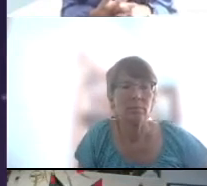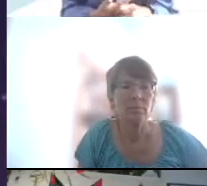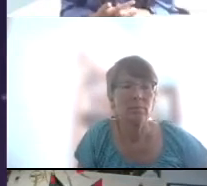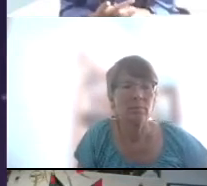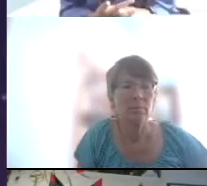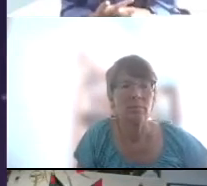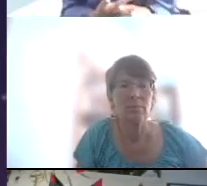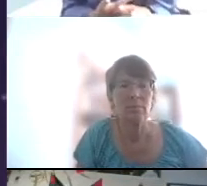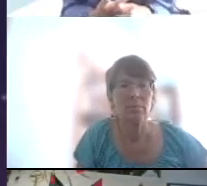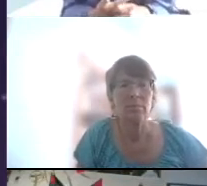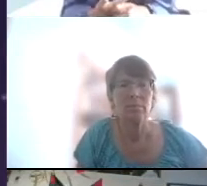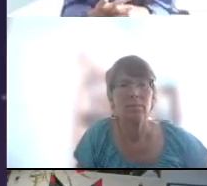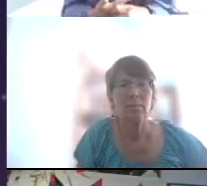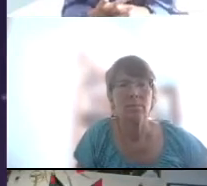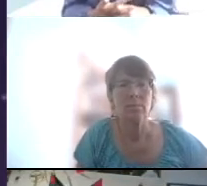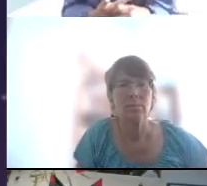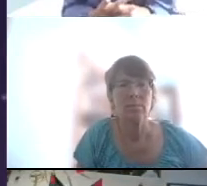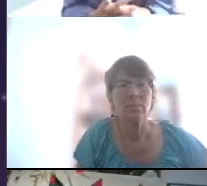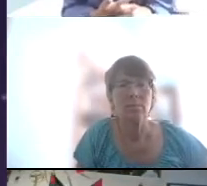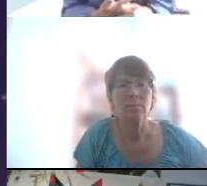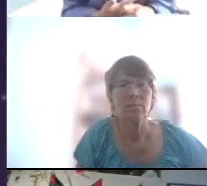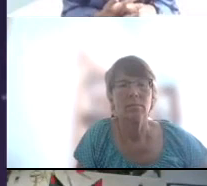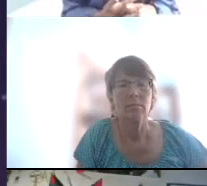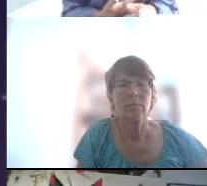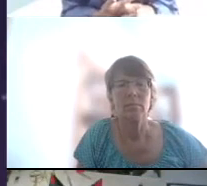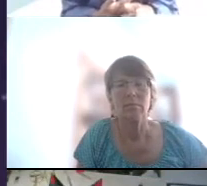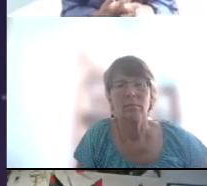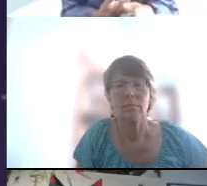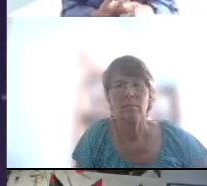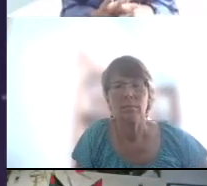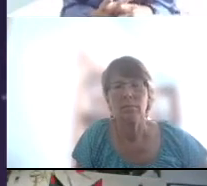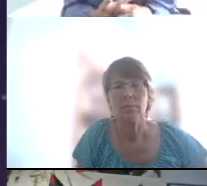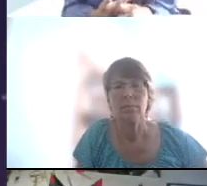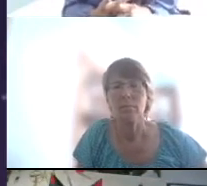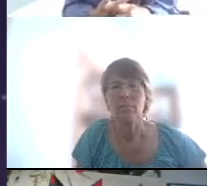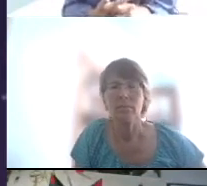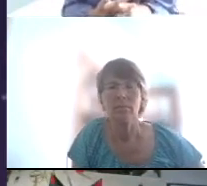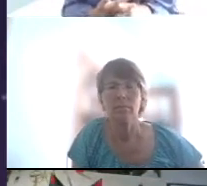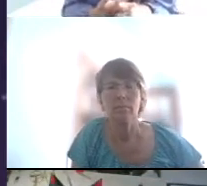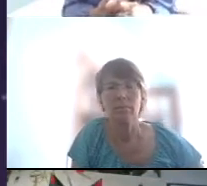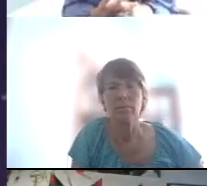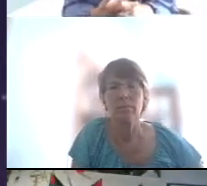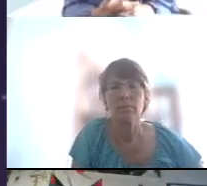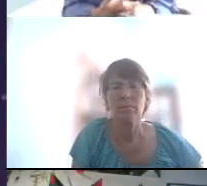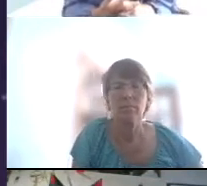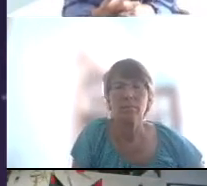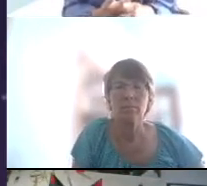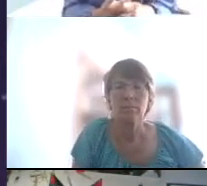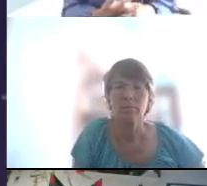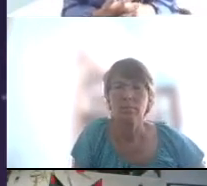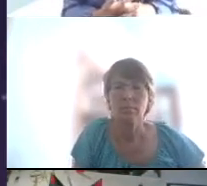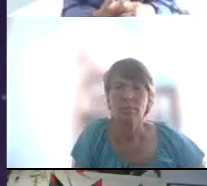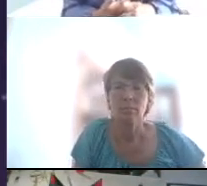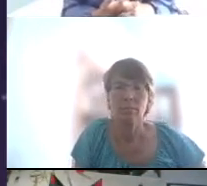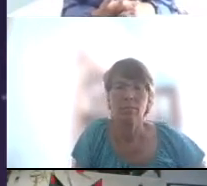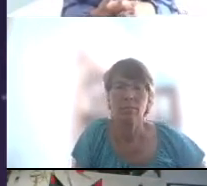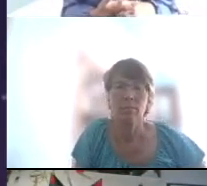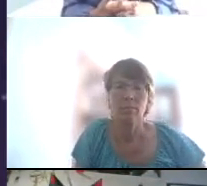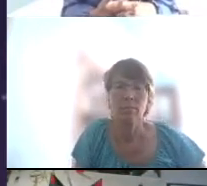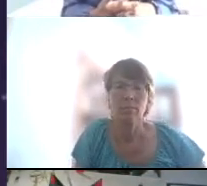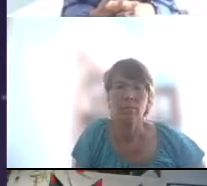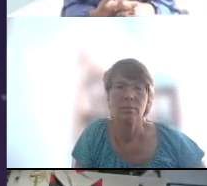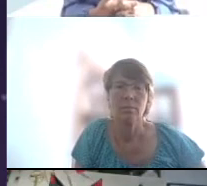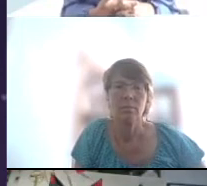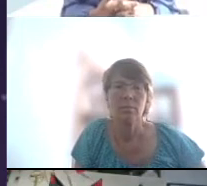I would argue, as the regulator of physicians with a mandate to protect the public of Ontario through right touch regulation, we're tasked